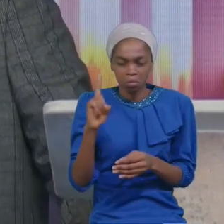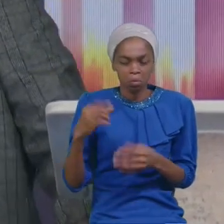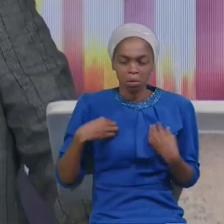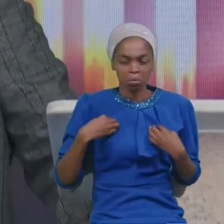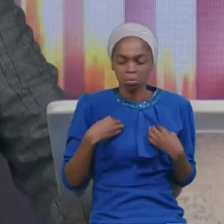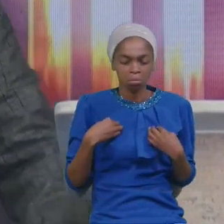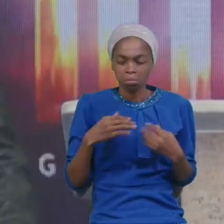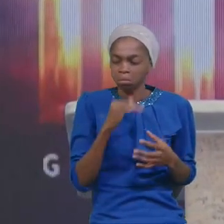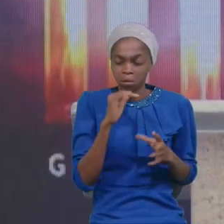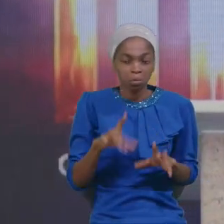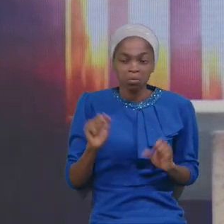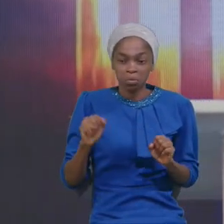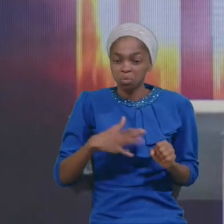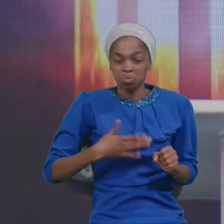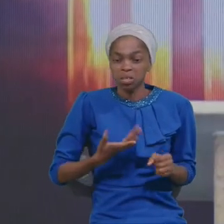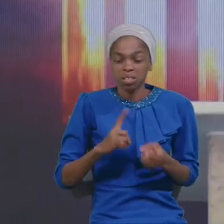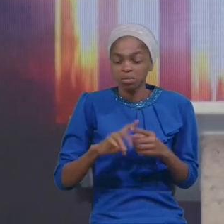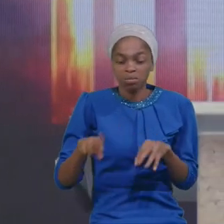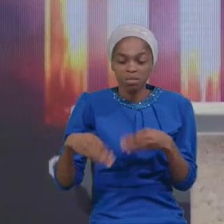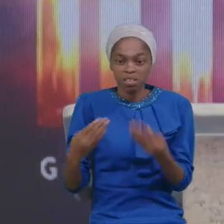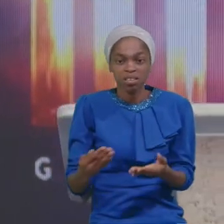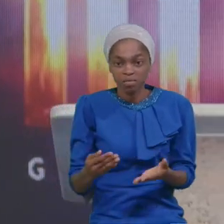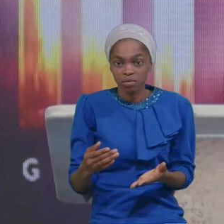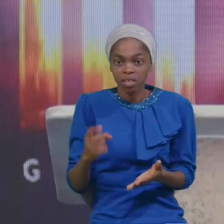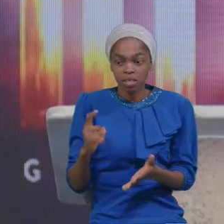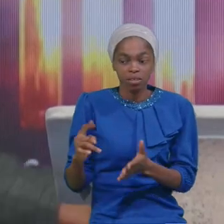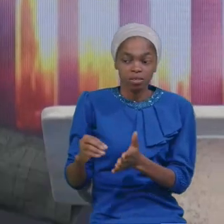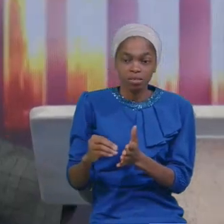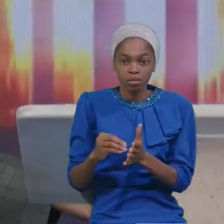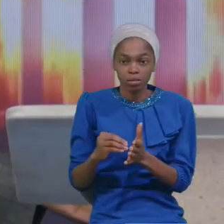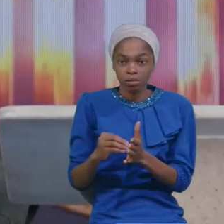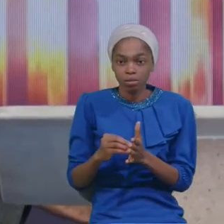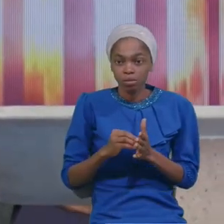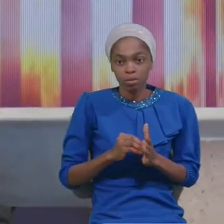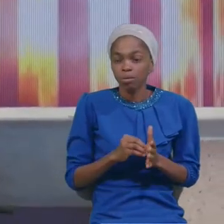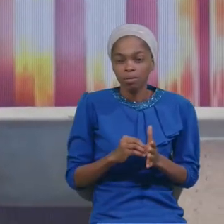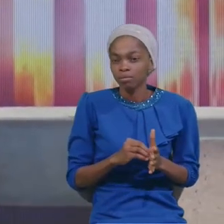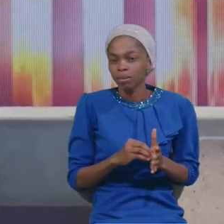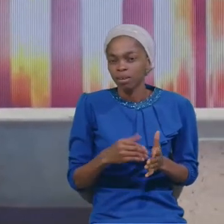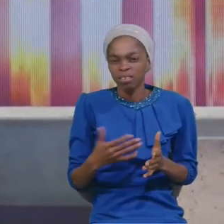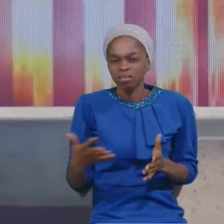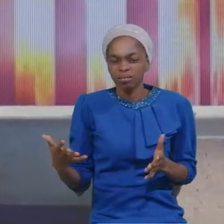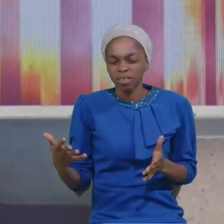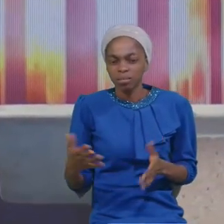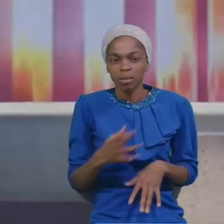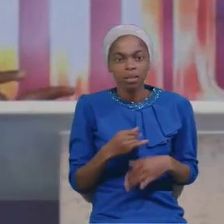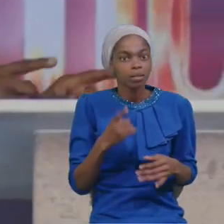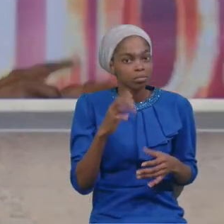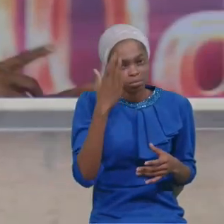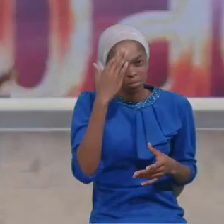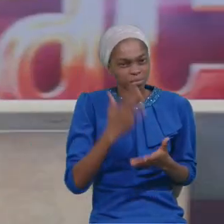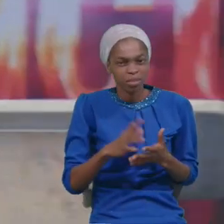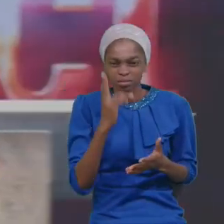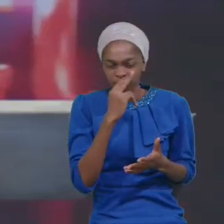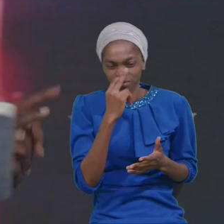idiosyncrasies. You know, some things, some funny things they do to annoy you. They cannot even lay that down for you to be happy.